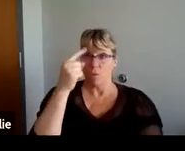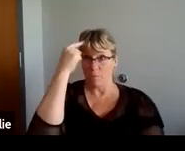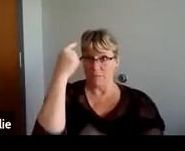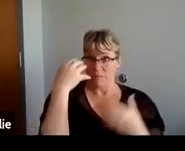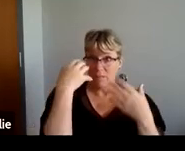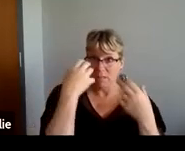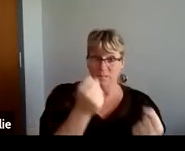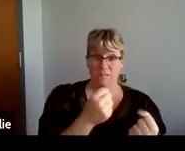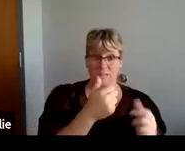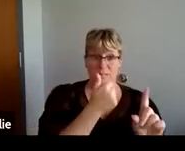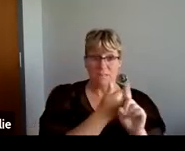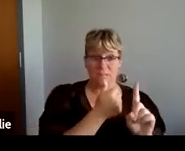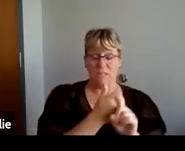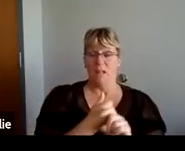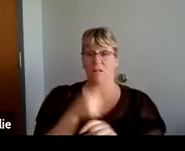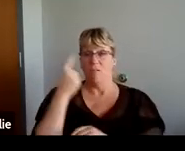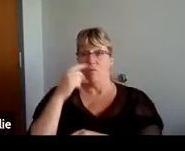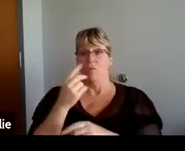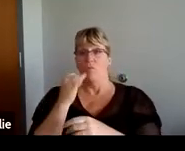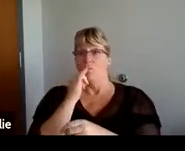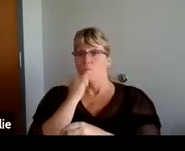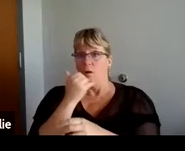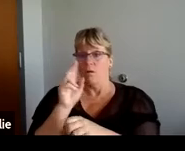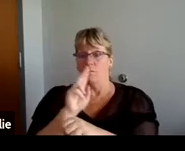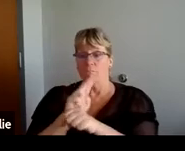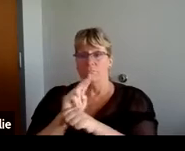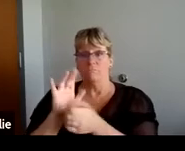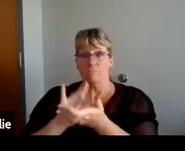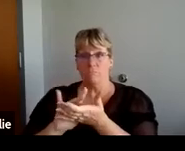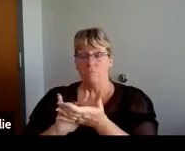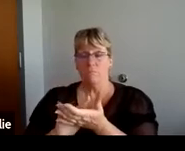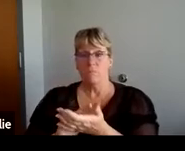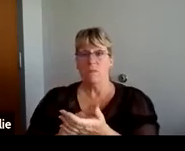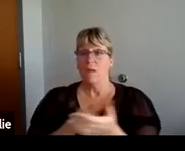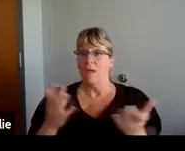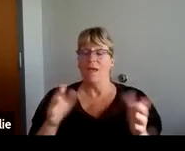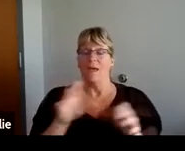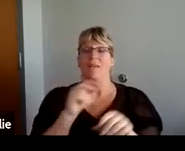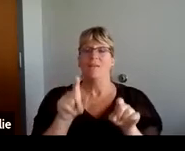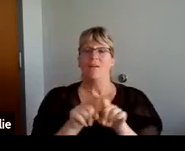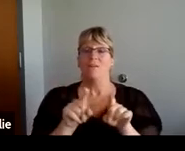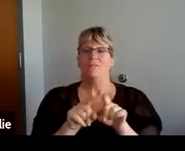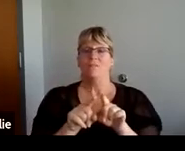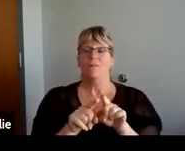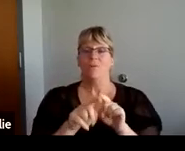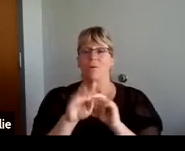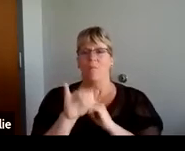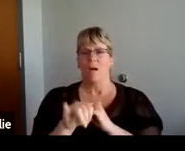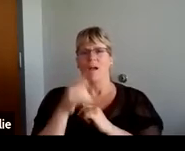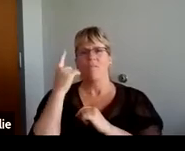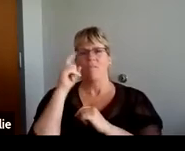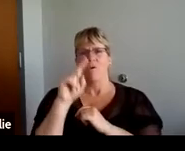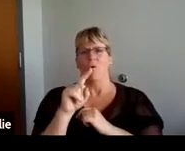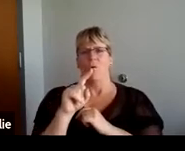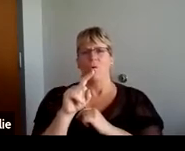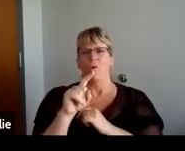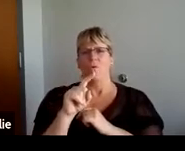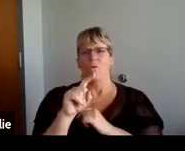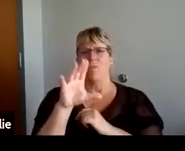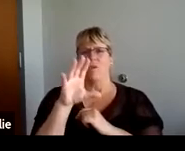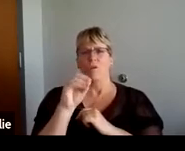itself, whether it's for the substance use disorder itself, and far and away for the comorbid